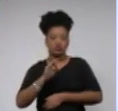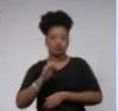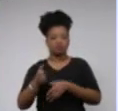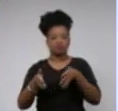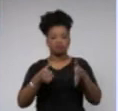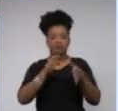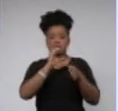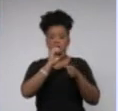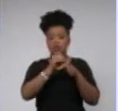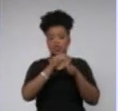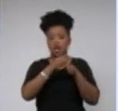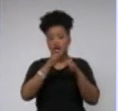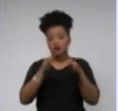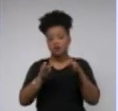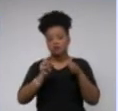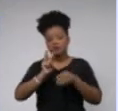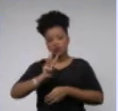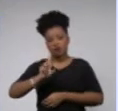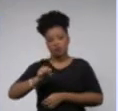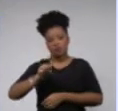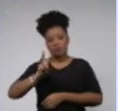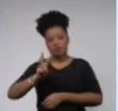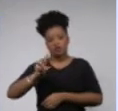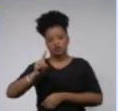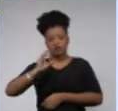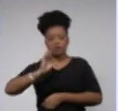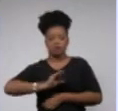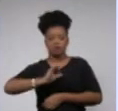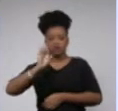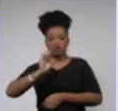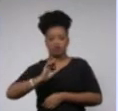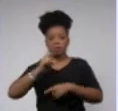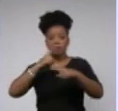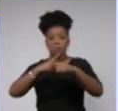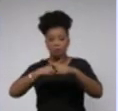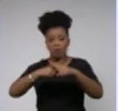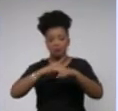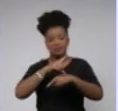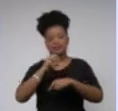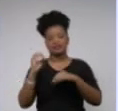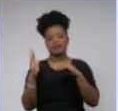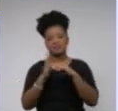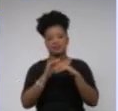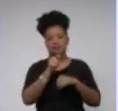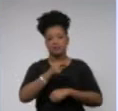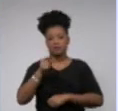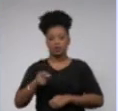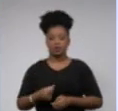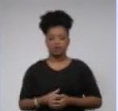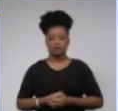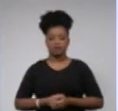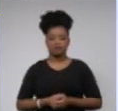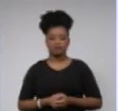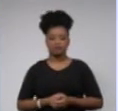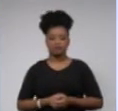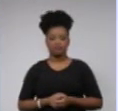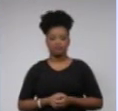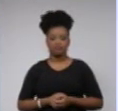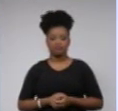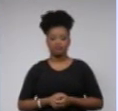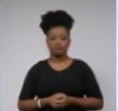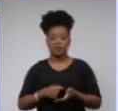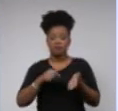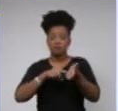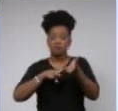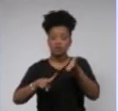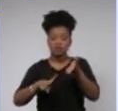COVID-19 cases over the last 15 days. These provinces are Pinar del Río, Las Tunas, Villa